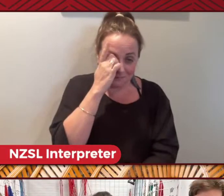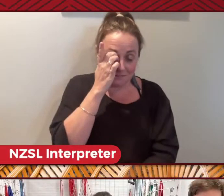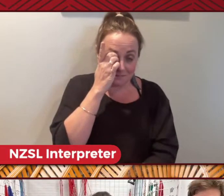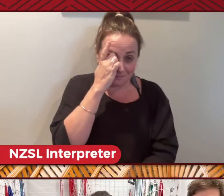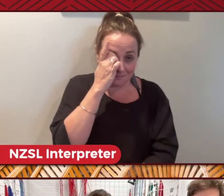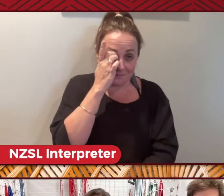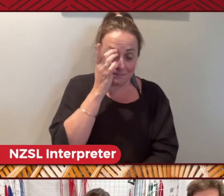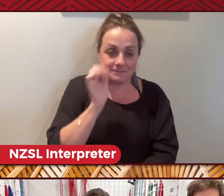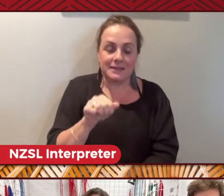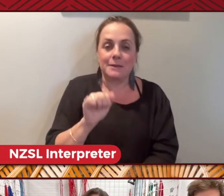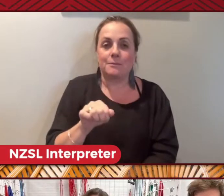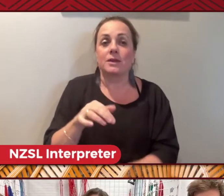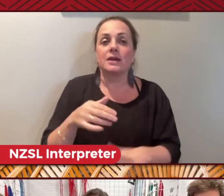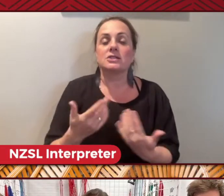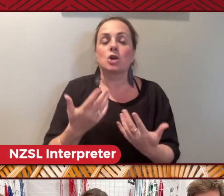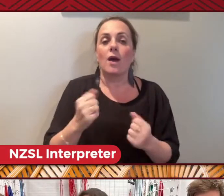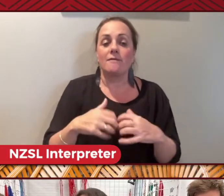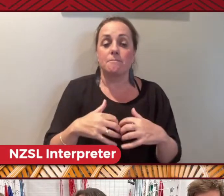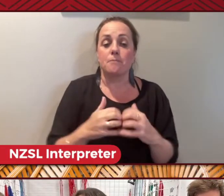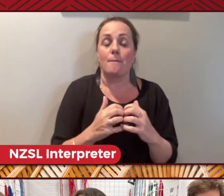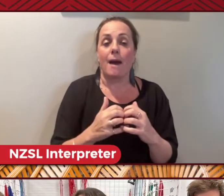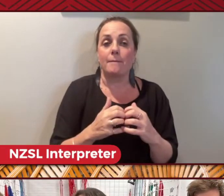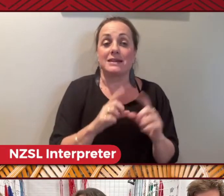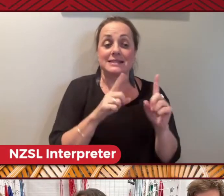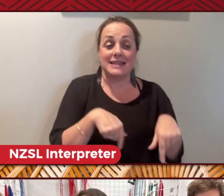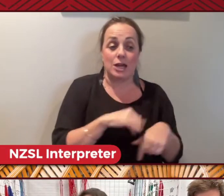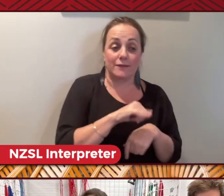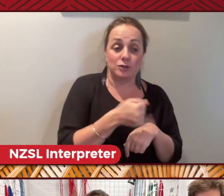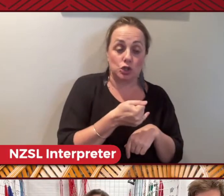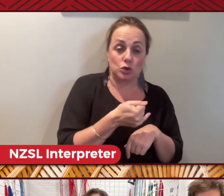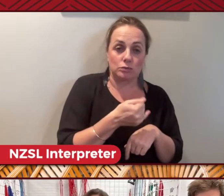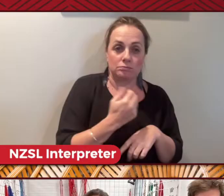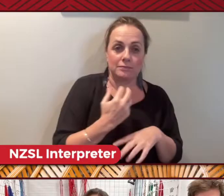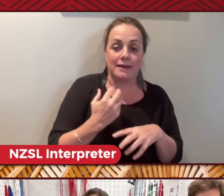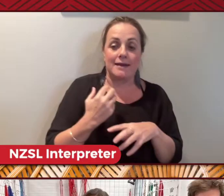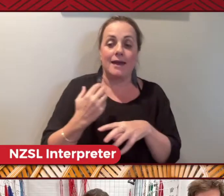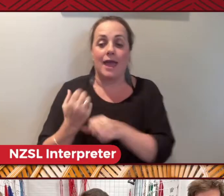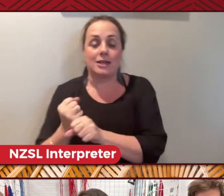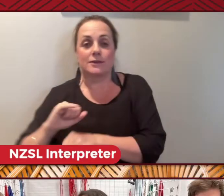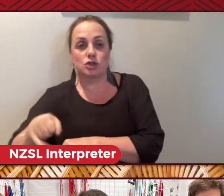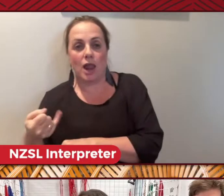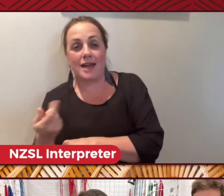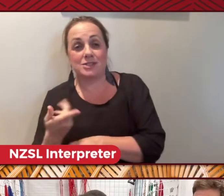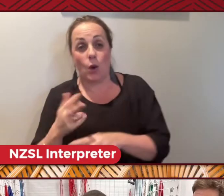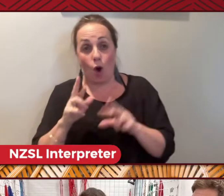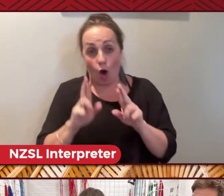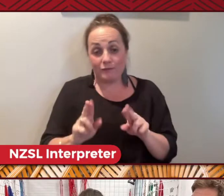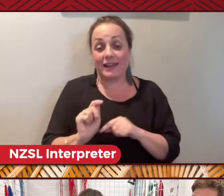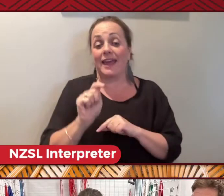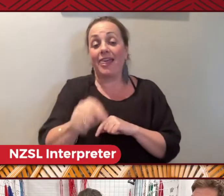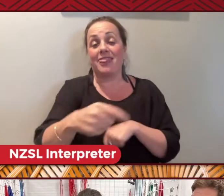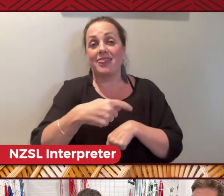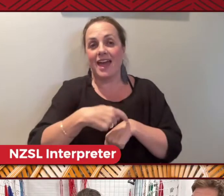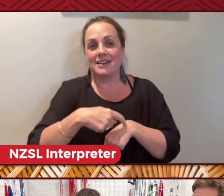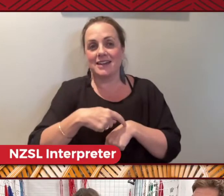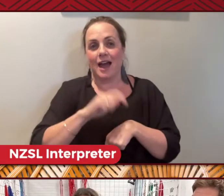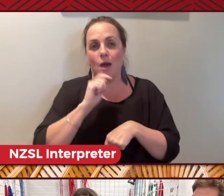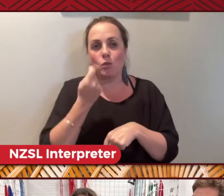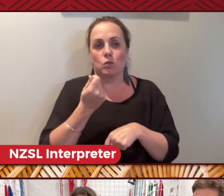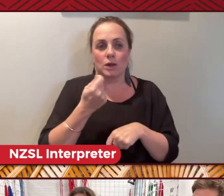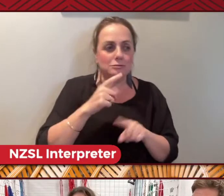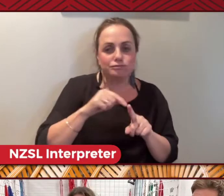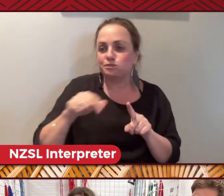to the 31st. So we've got one at the pop-up at the beginning of June and at the end of July. So hopefully by that stage, there's been a number of families that have